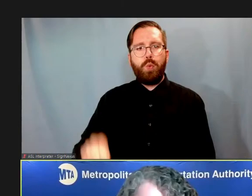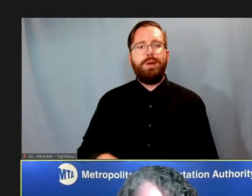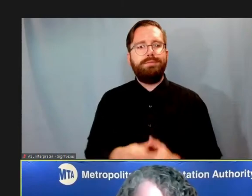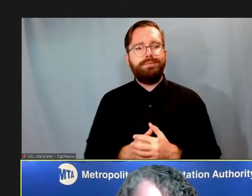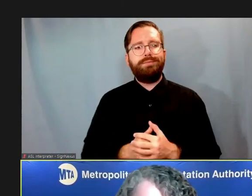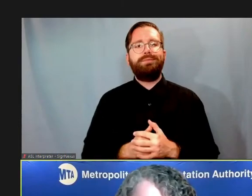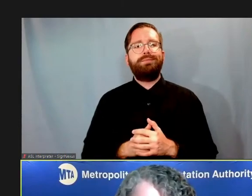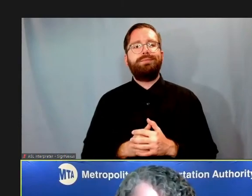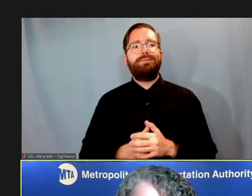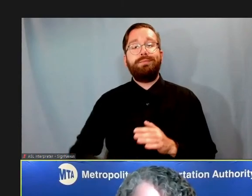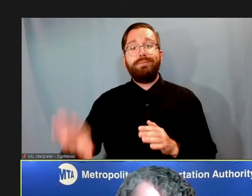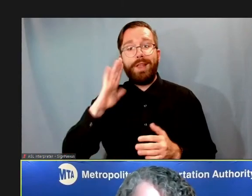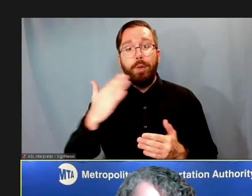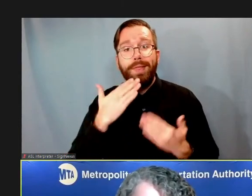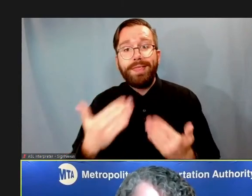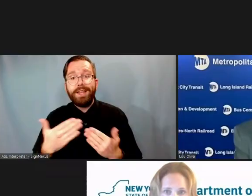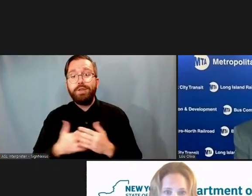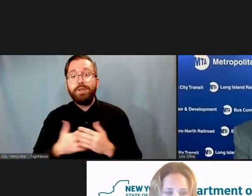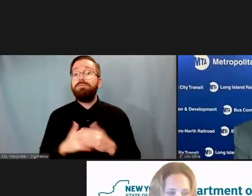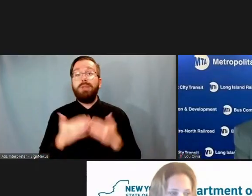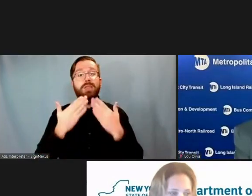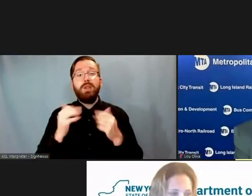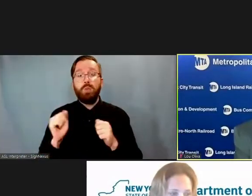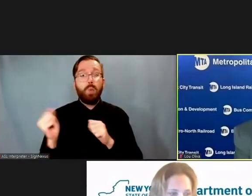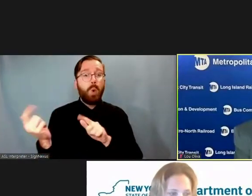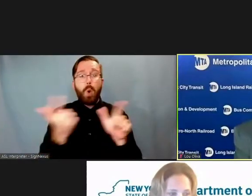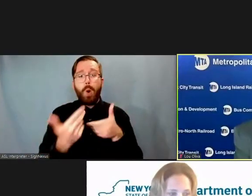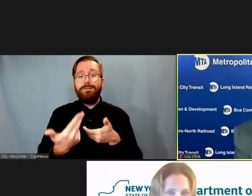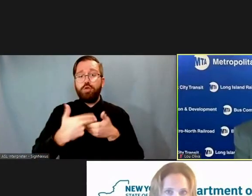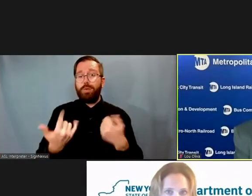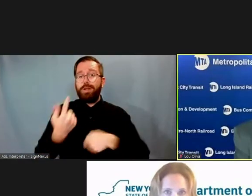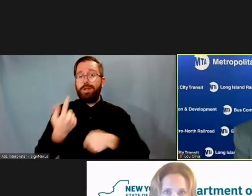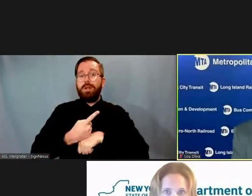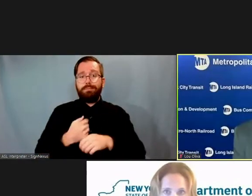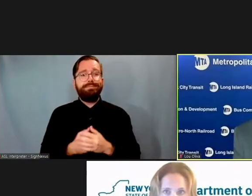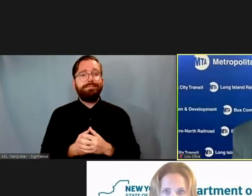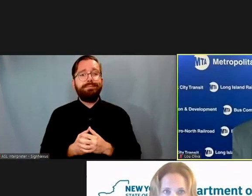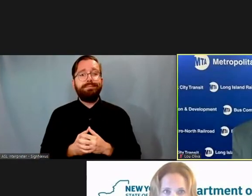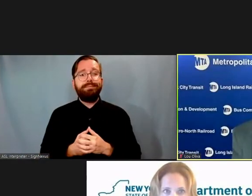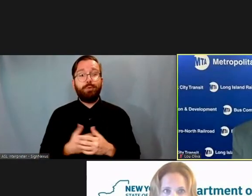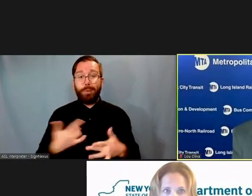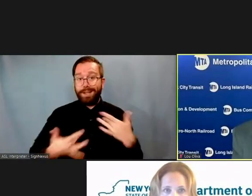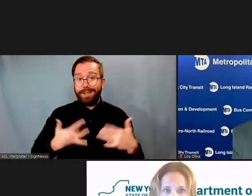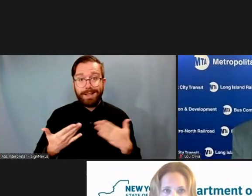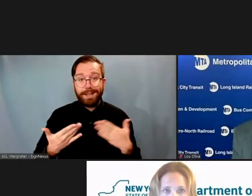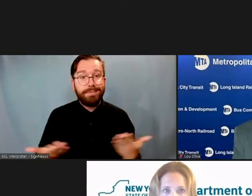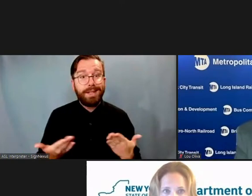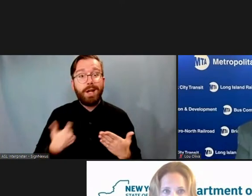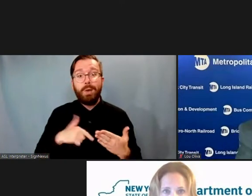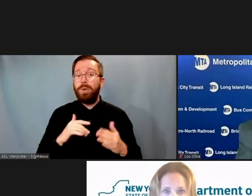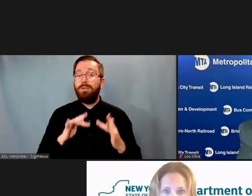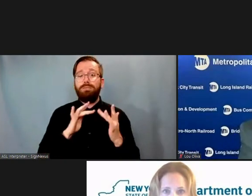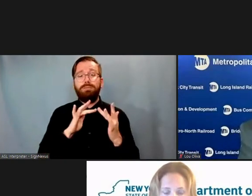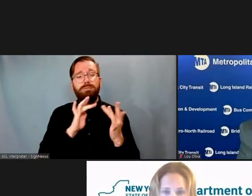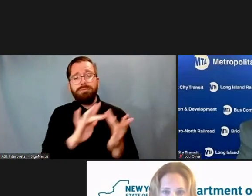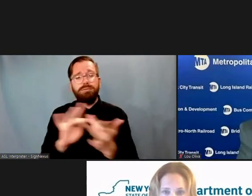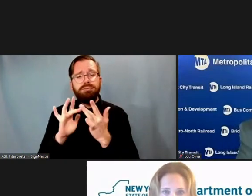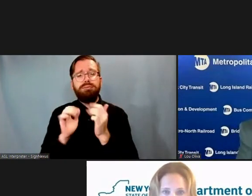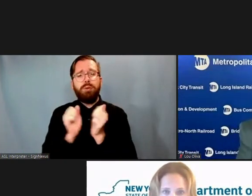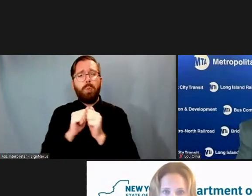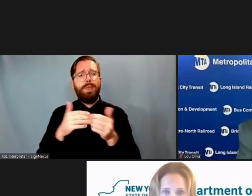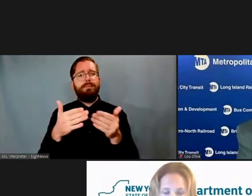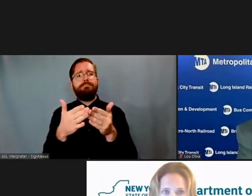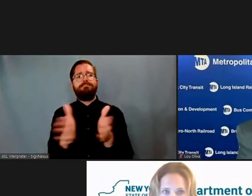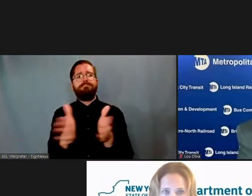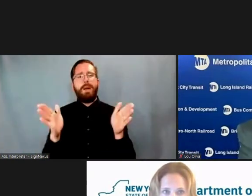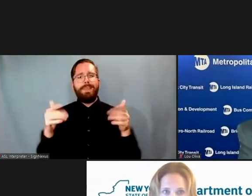you and thank you all for joining us today we are excited to be here as we continue our public outreach on this historic project